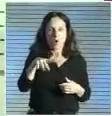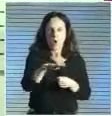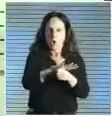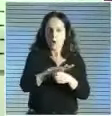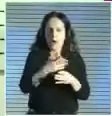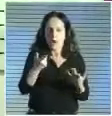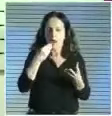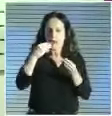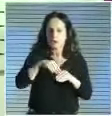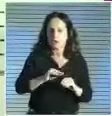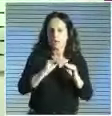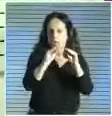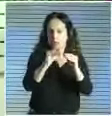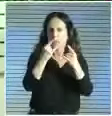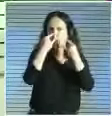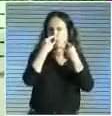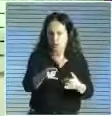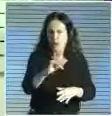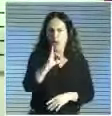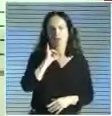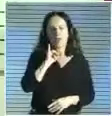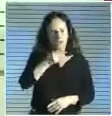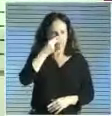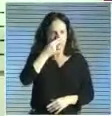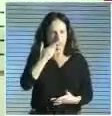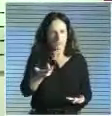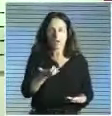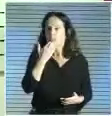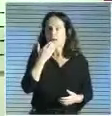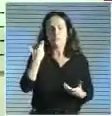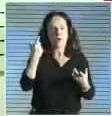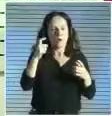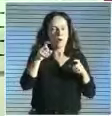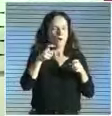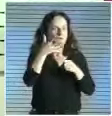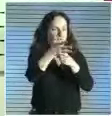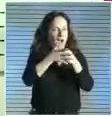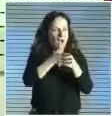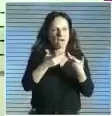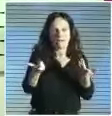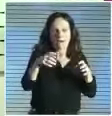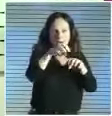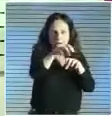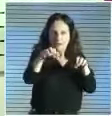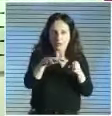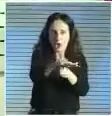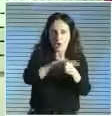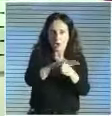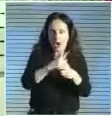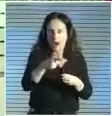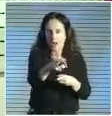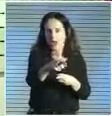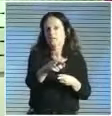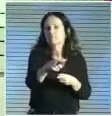the manufacturers who are locally based do have a big story to tell. And many of them are actually engaged